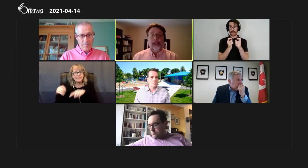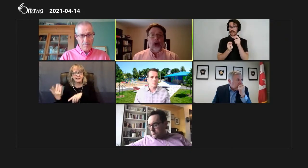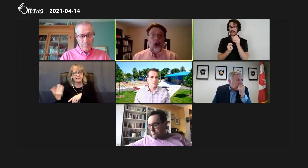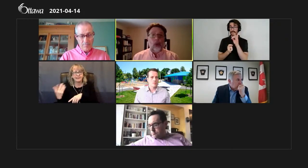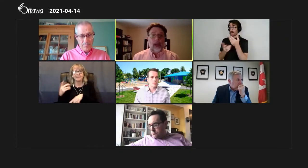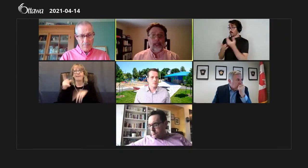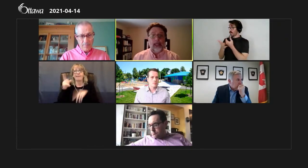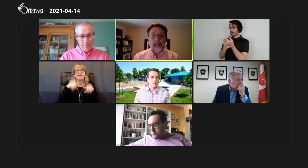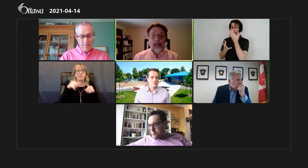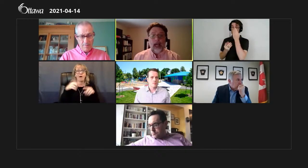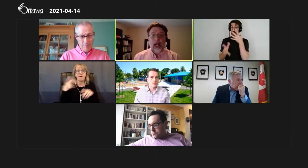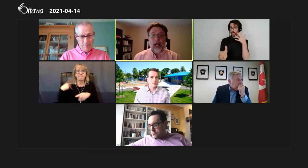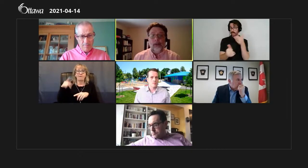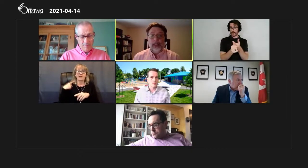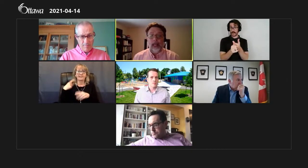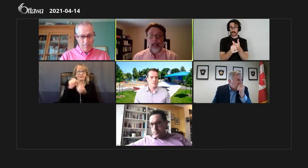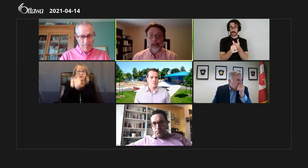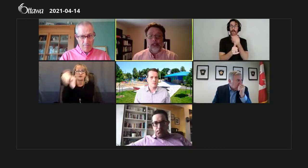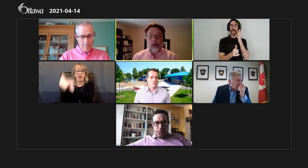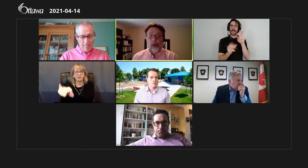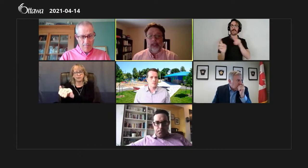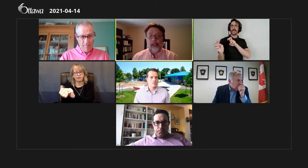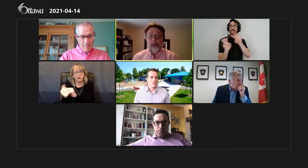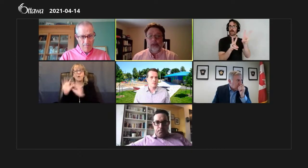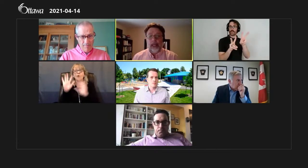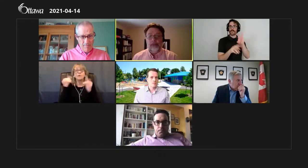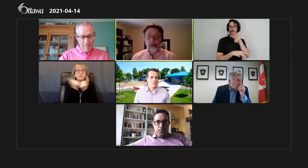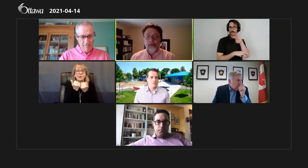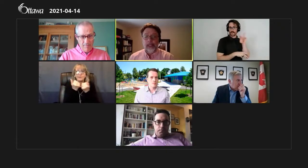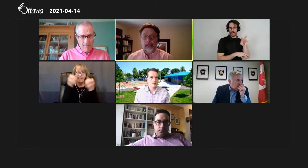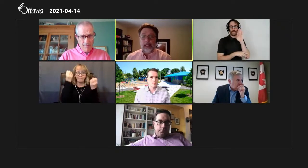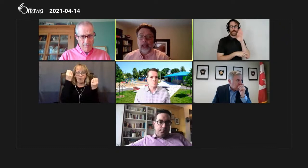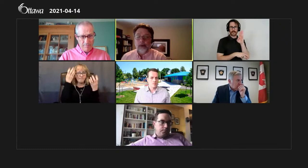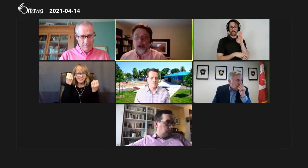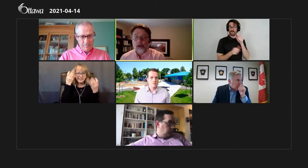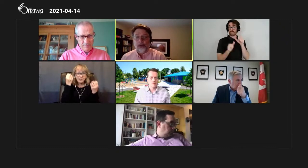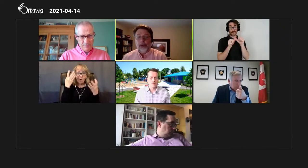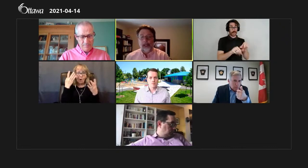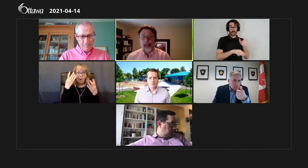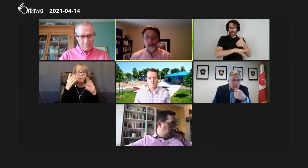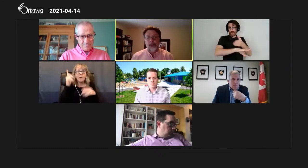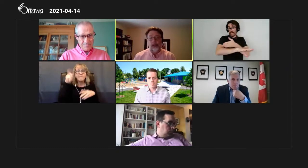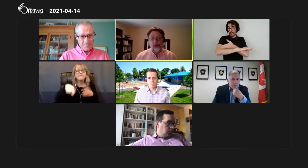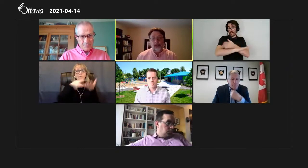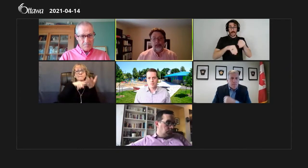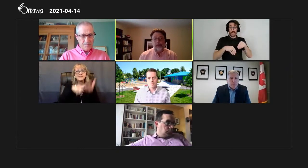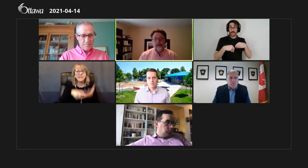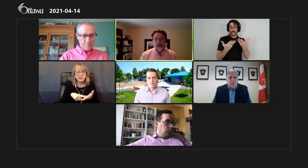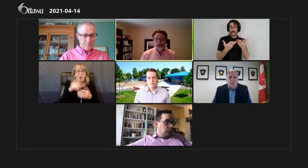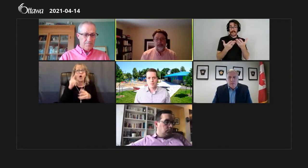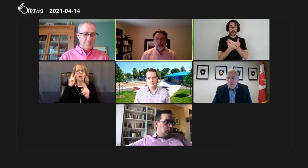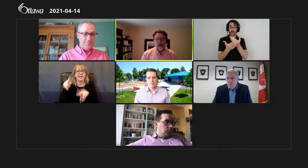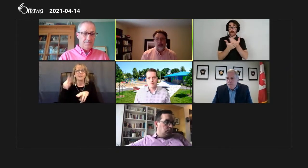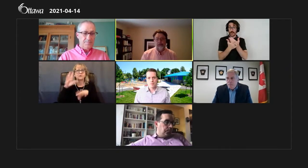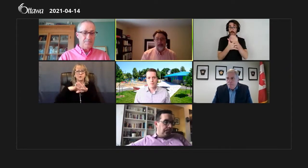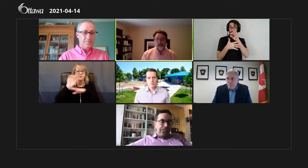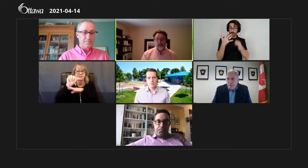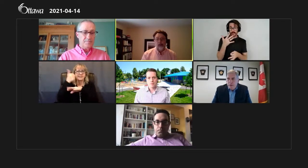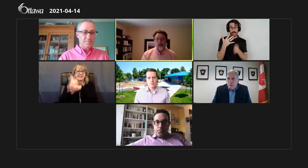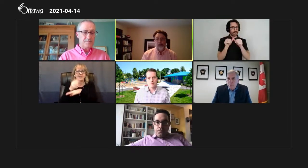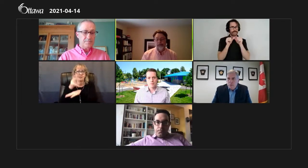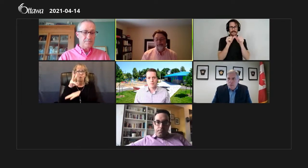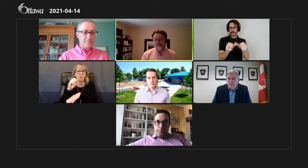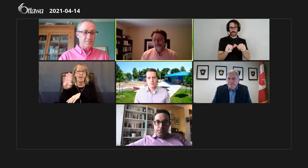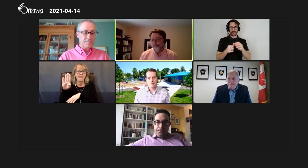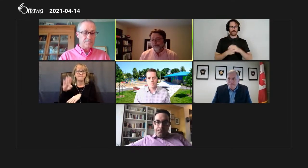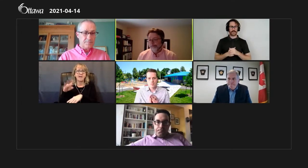is on our website, because you know we continue to make improvements and offer new things. So the most up-to-date information is on our vaccine